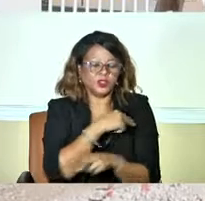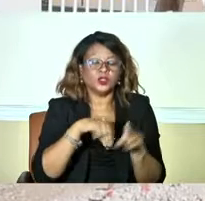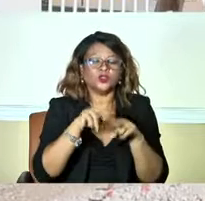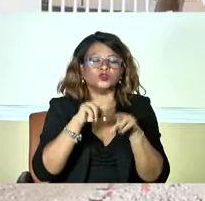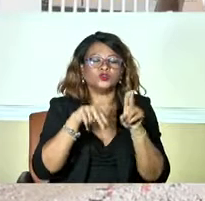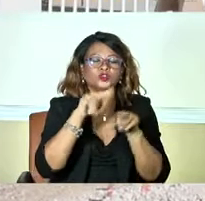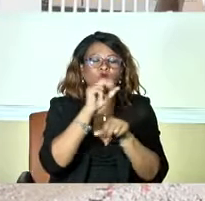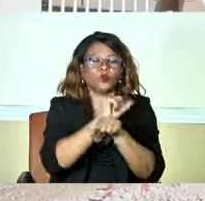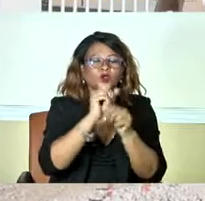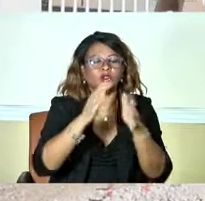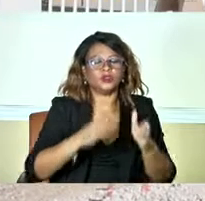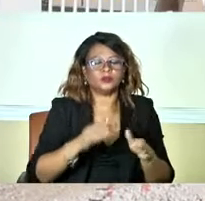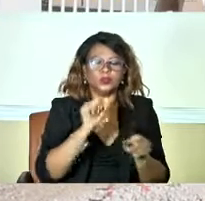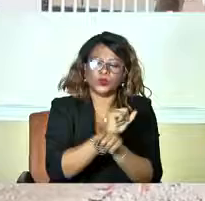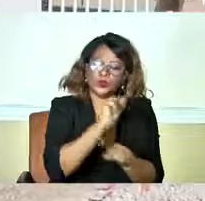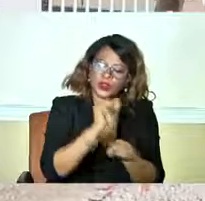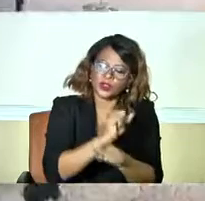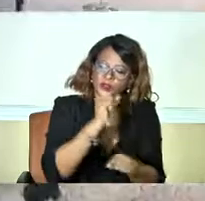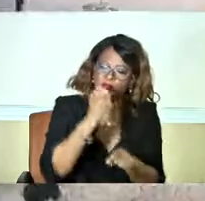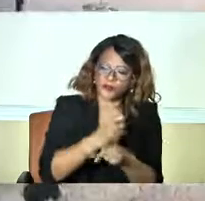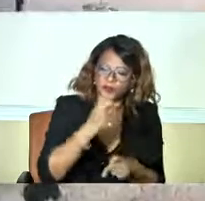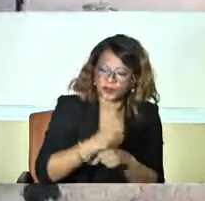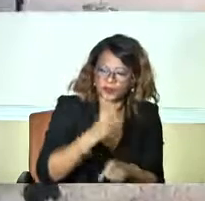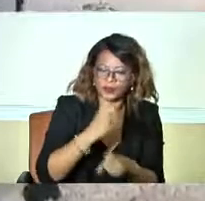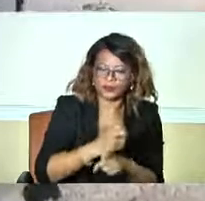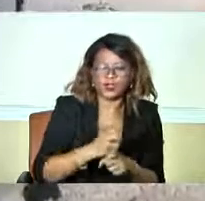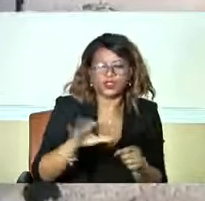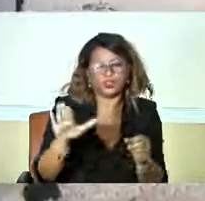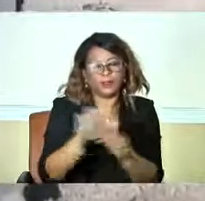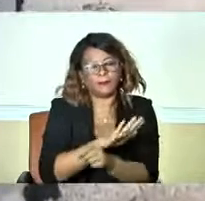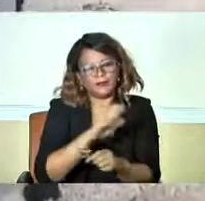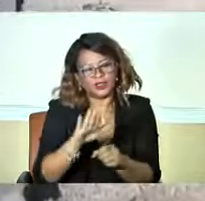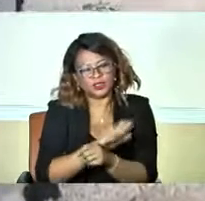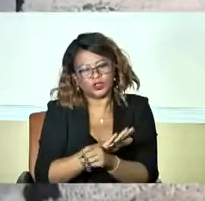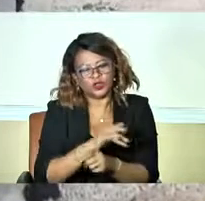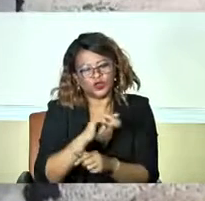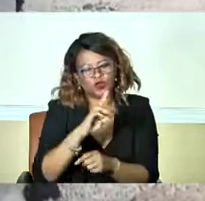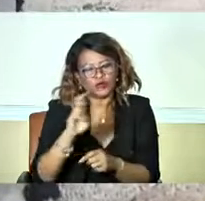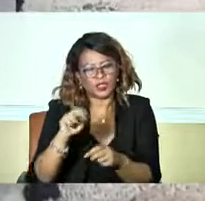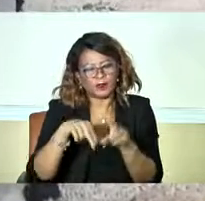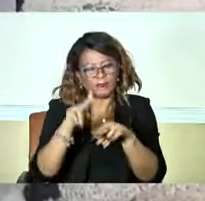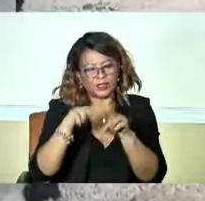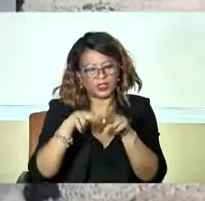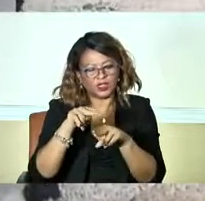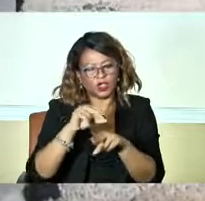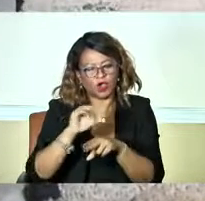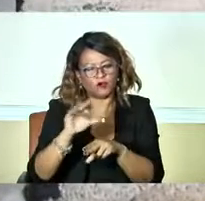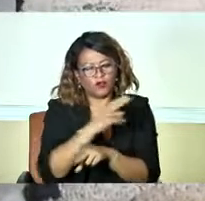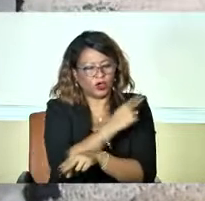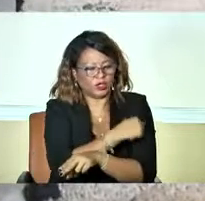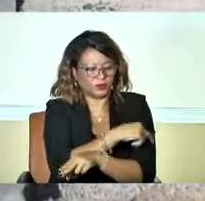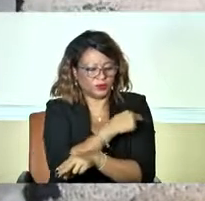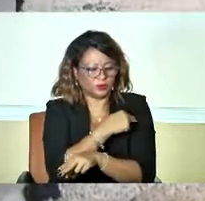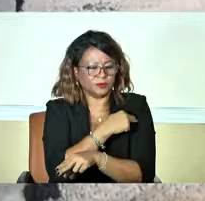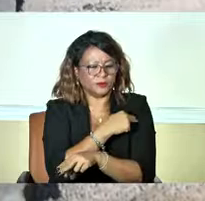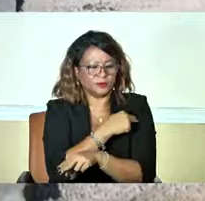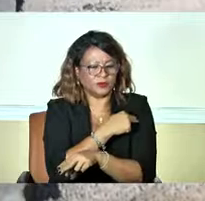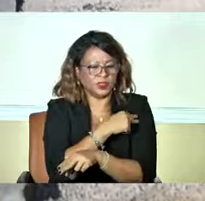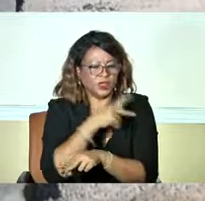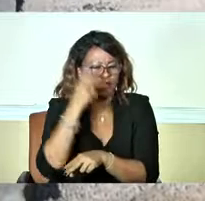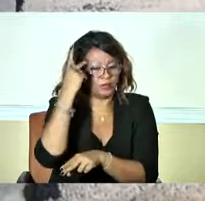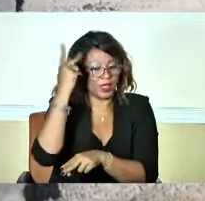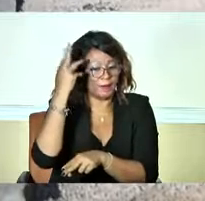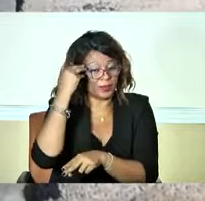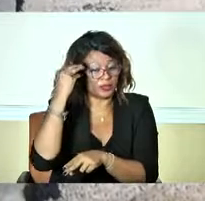Construction workers have been working tirelessly to complete rebuilding of the hospital. The Prime